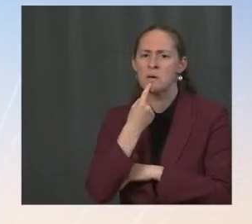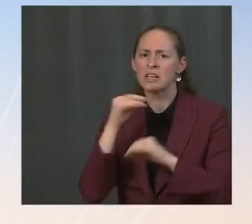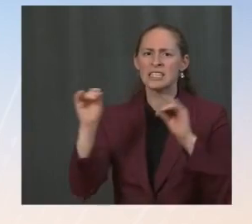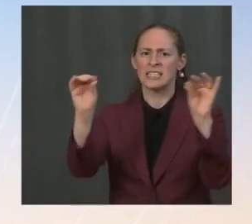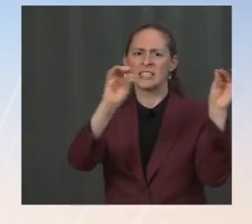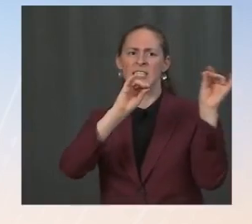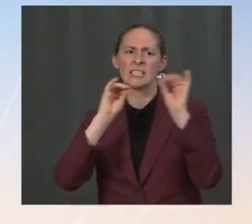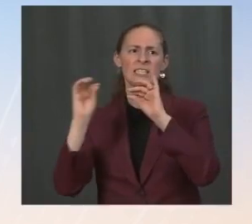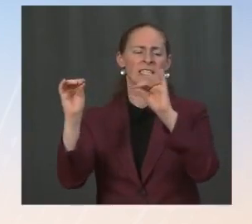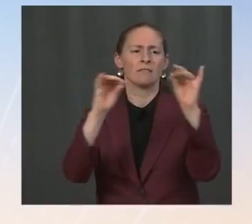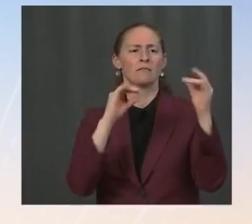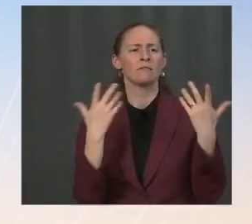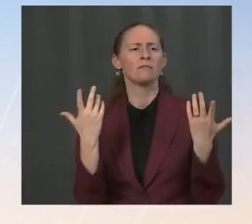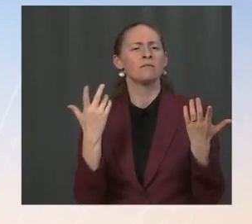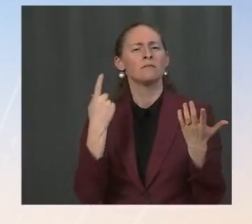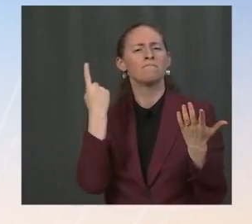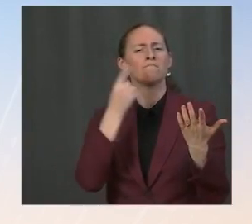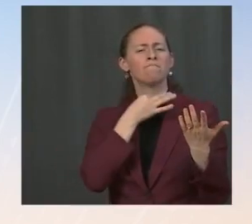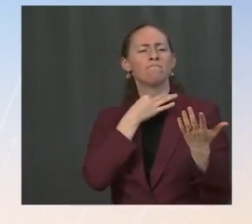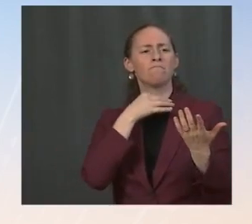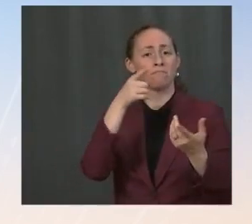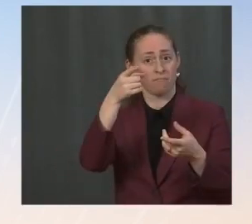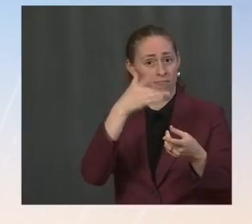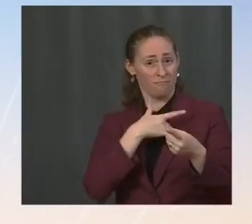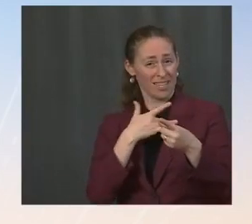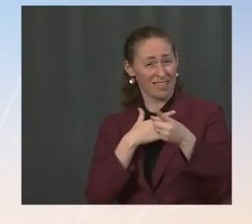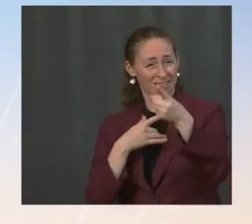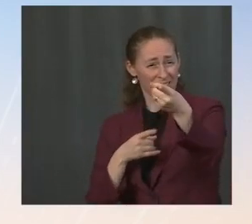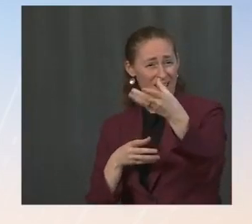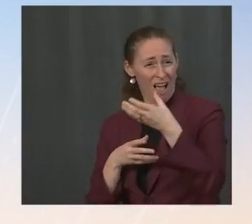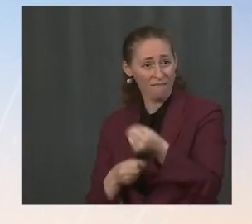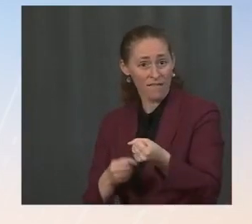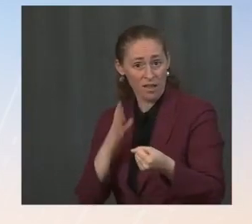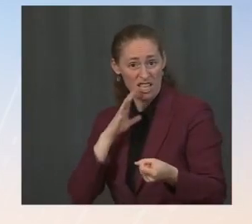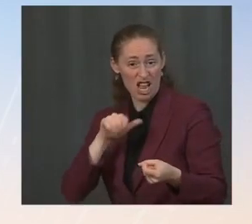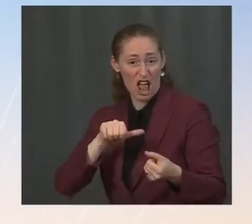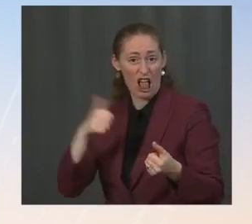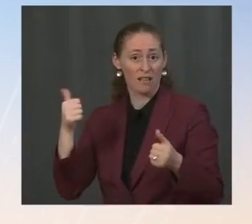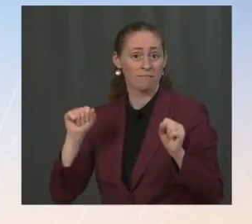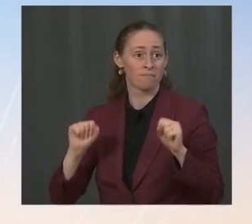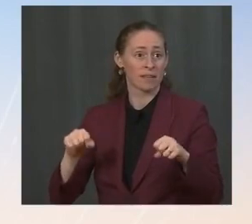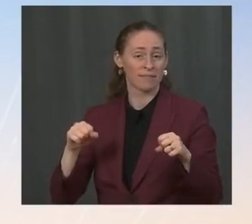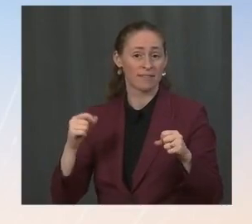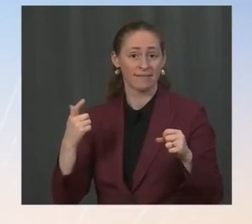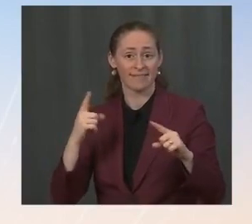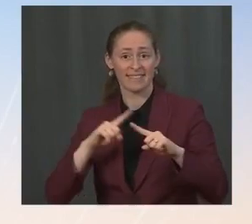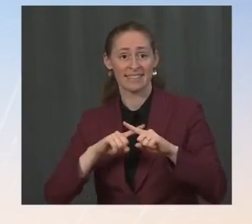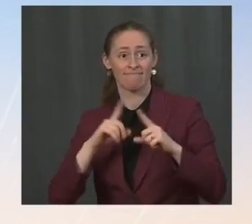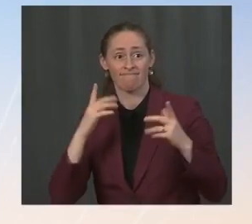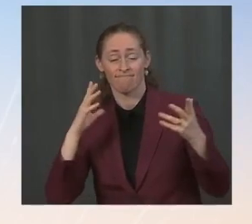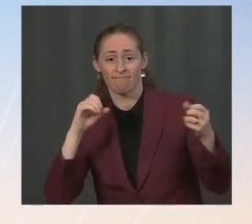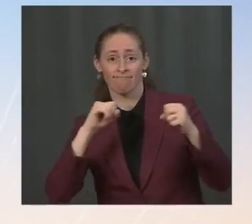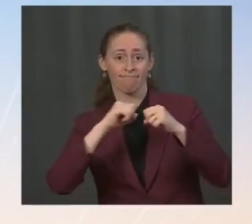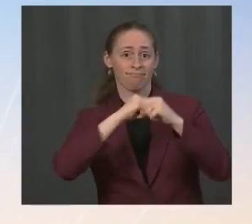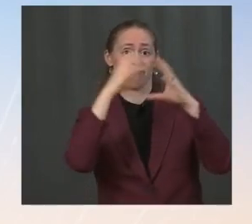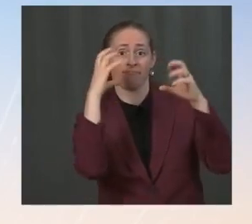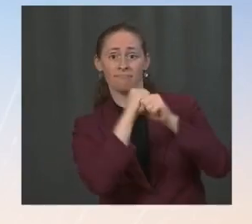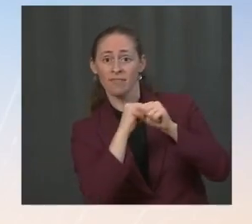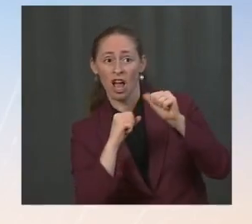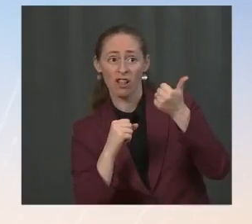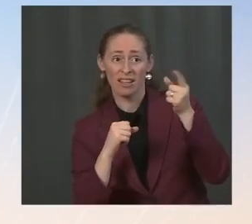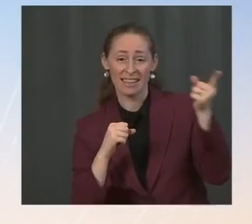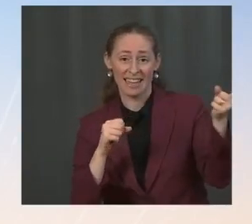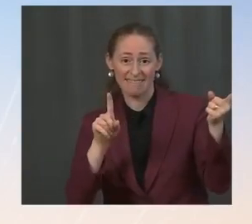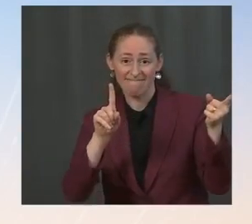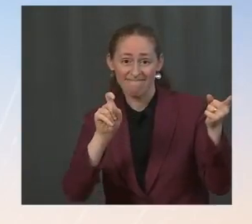level of confidence that the administration has that there won't be another attack like this before the completion of this evacuation mission? I can't give you that